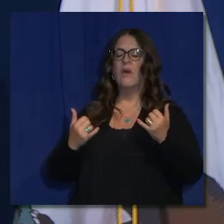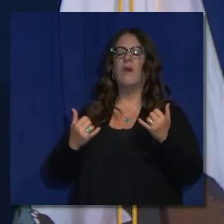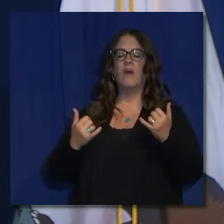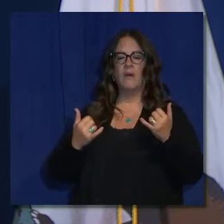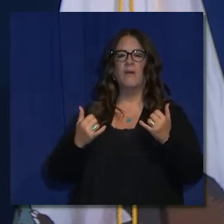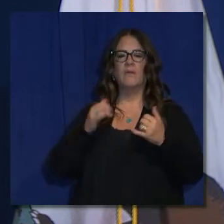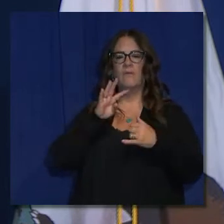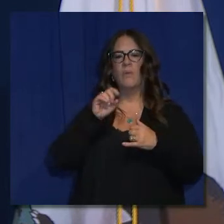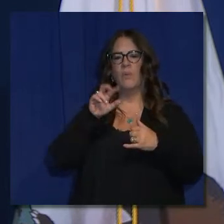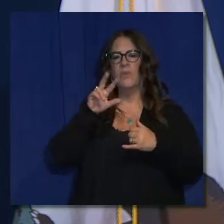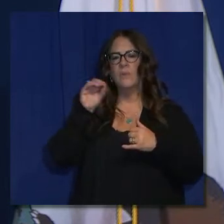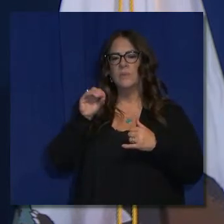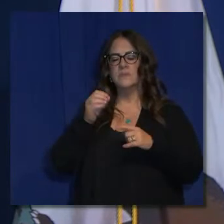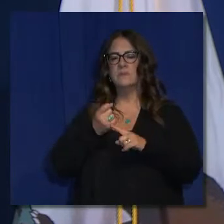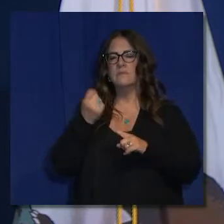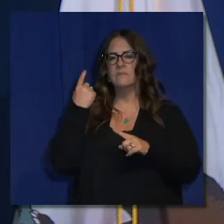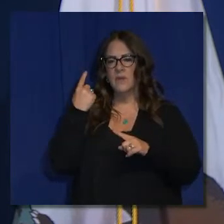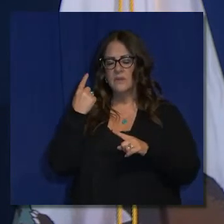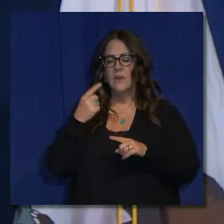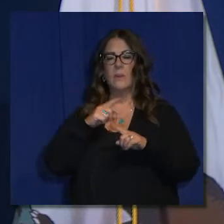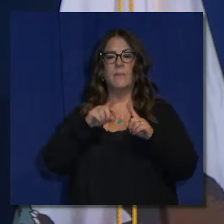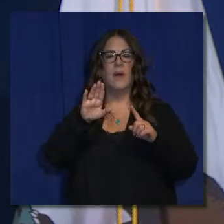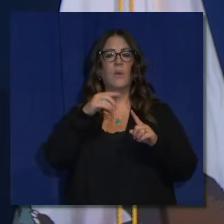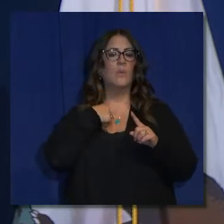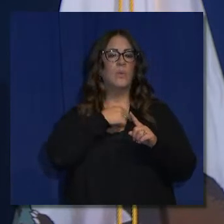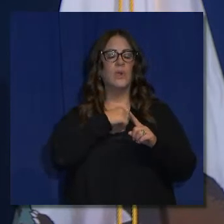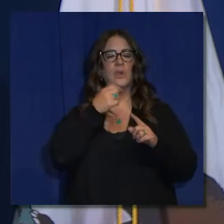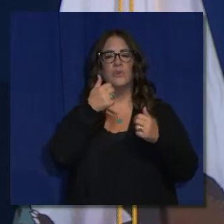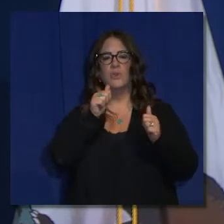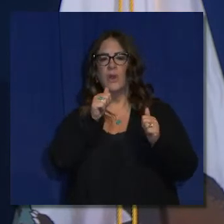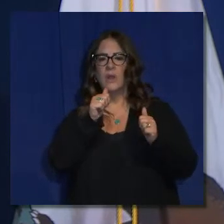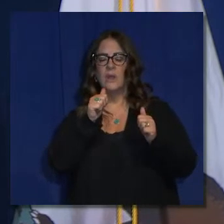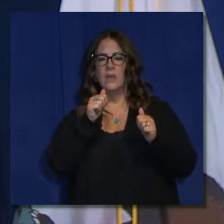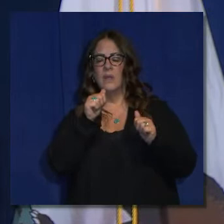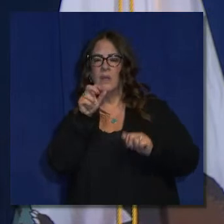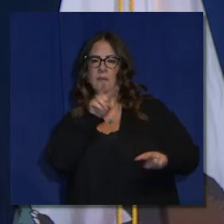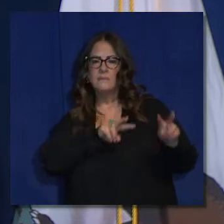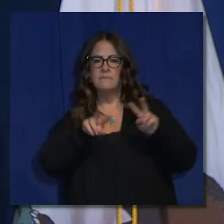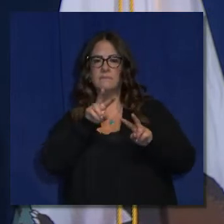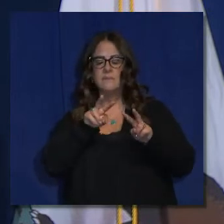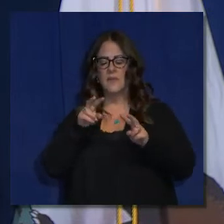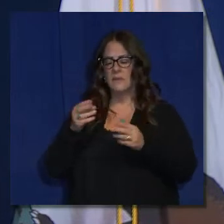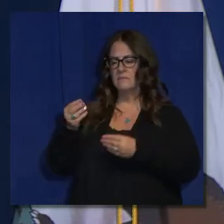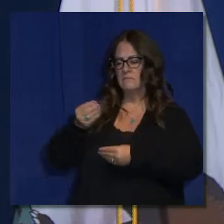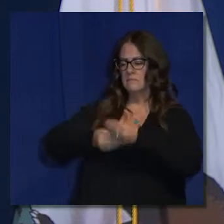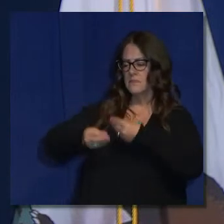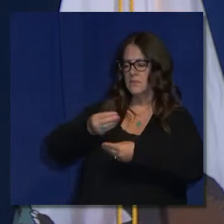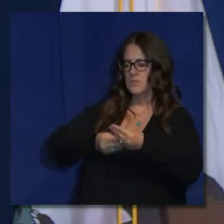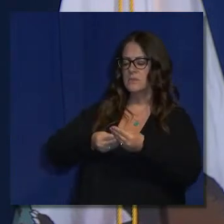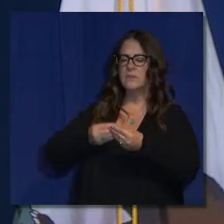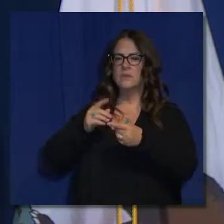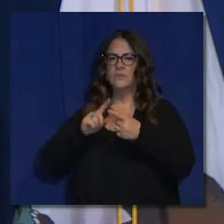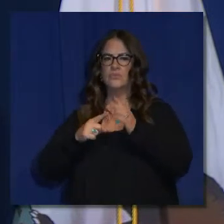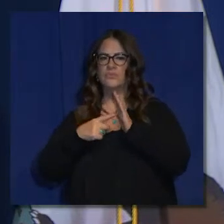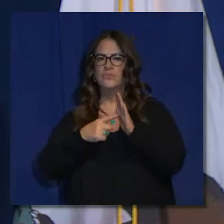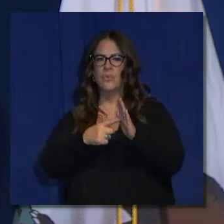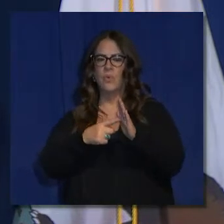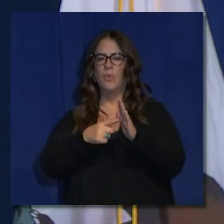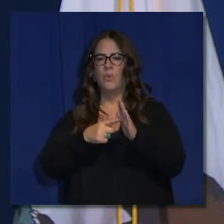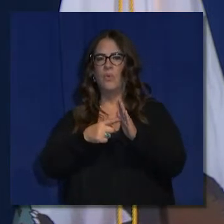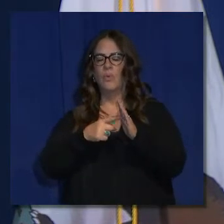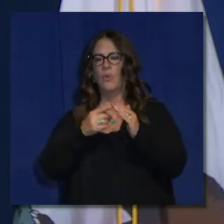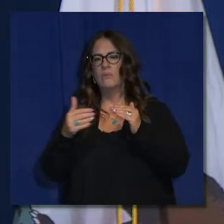the prior year. We are doing a true-up in terms of our own budgeting to reflect an increase in